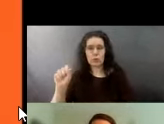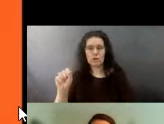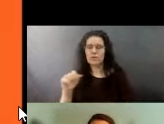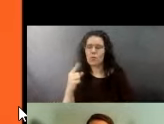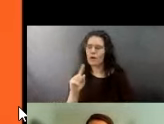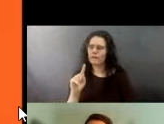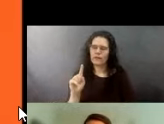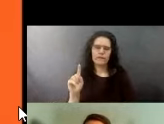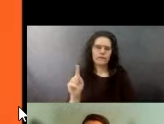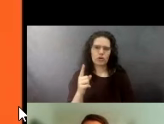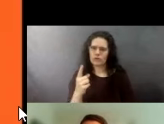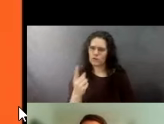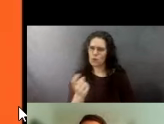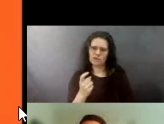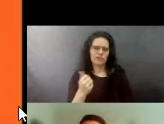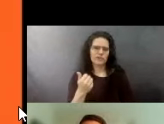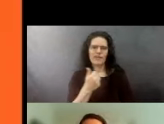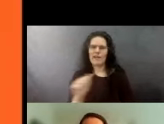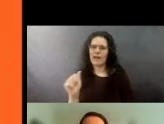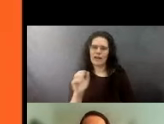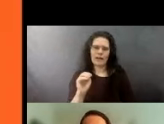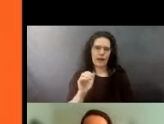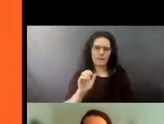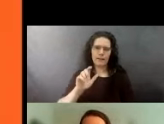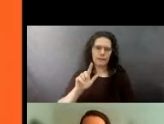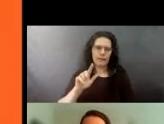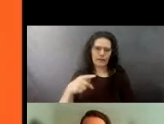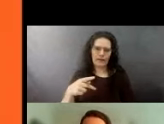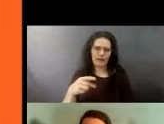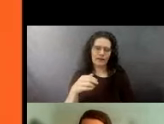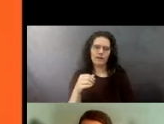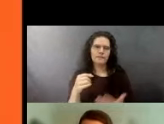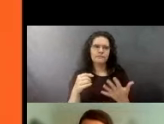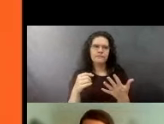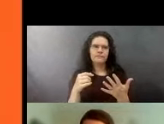MLP, beginning MLP, or one who's looking to expand or grow into a new